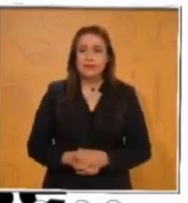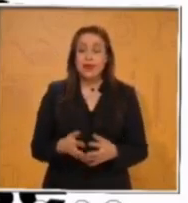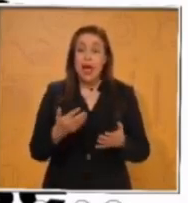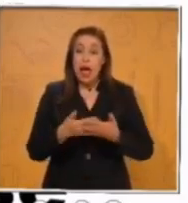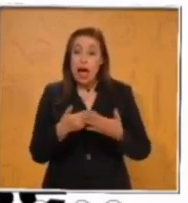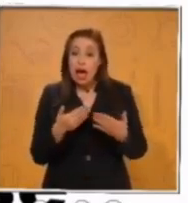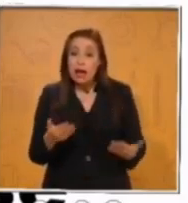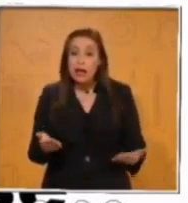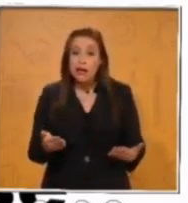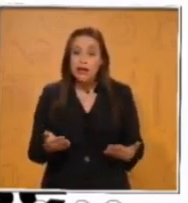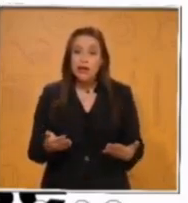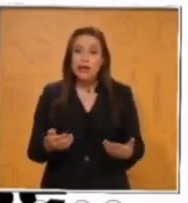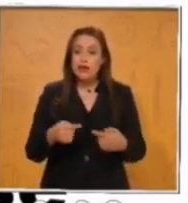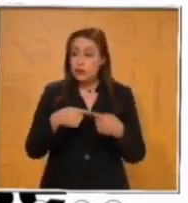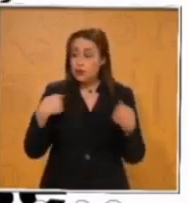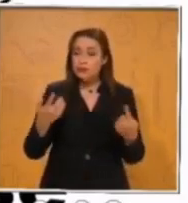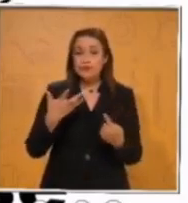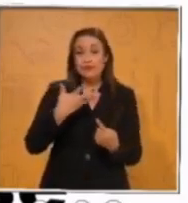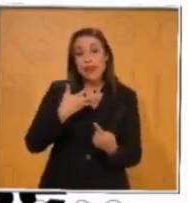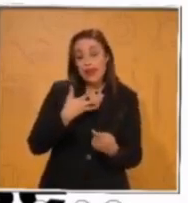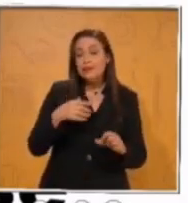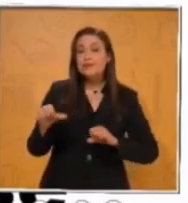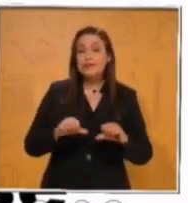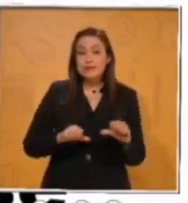Now, we have an activity.